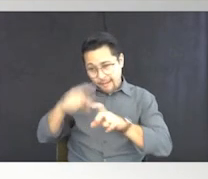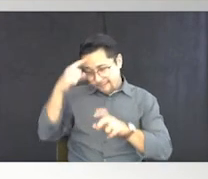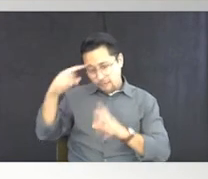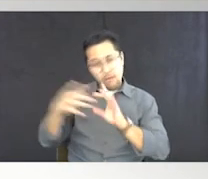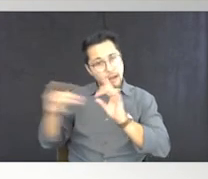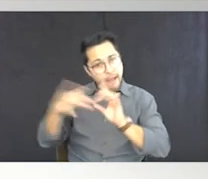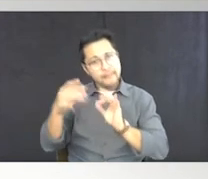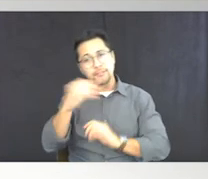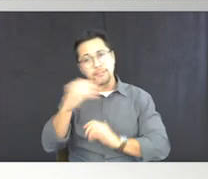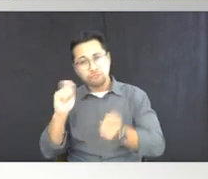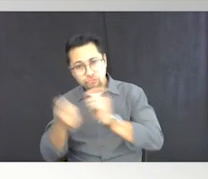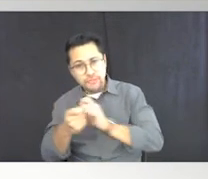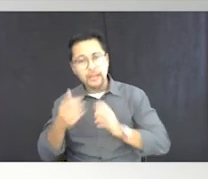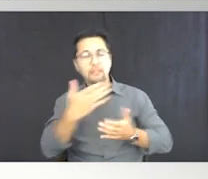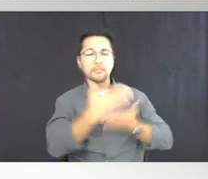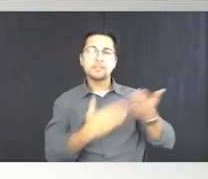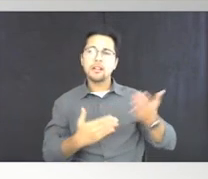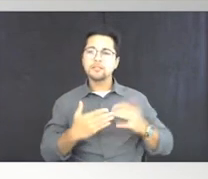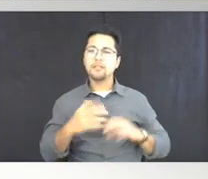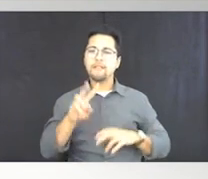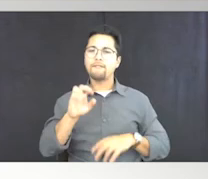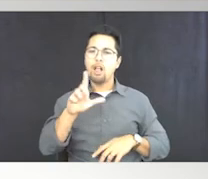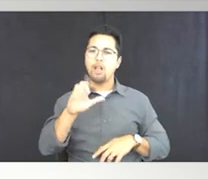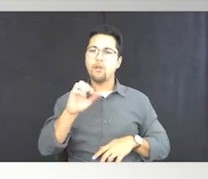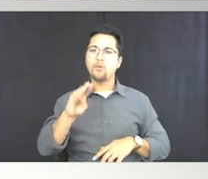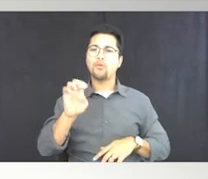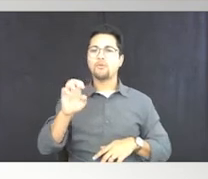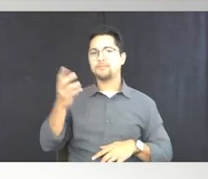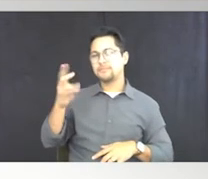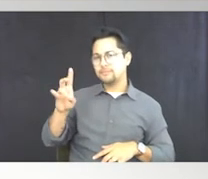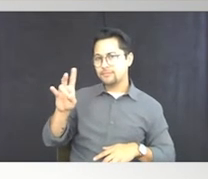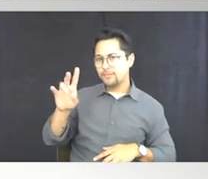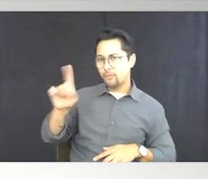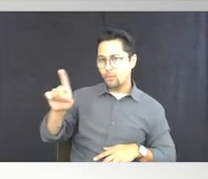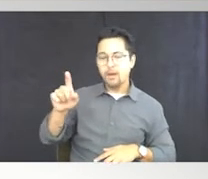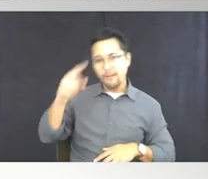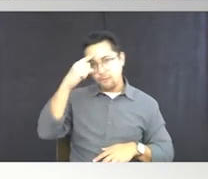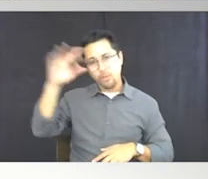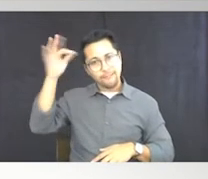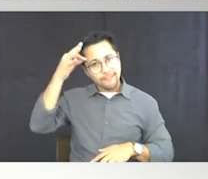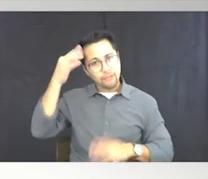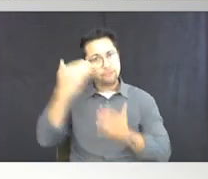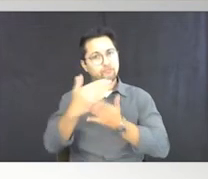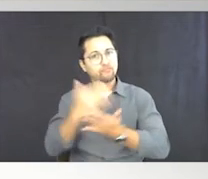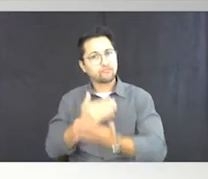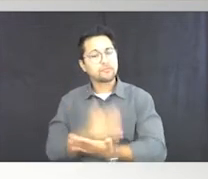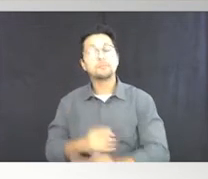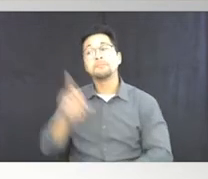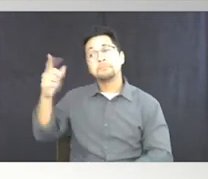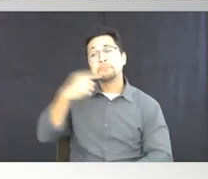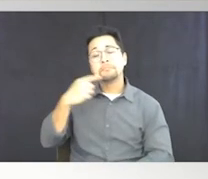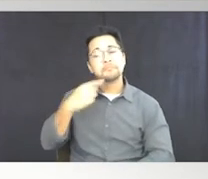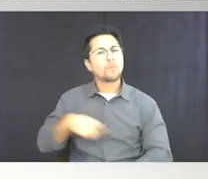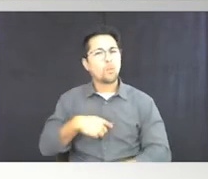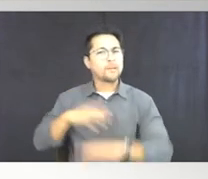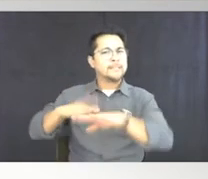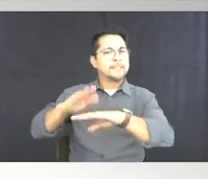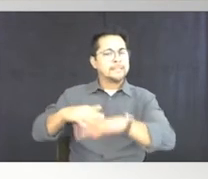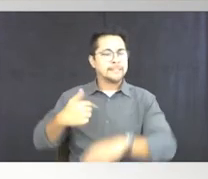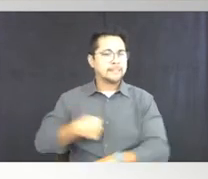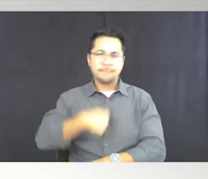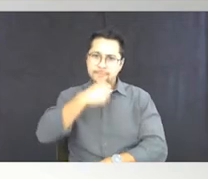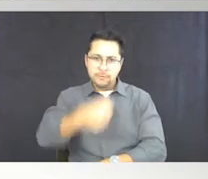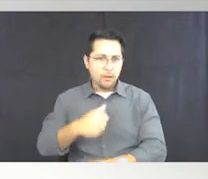and changes, section volume 71 of the Federal Register. They say that we caution that we do